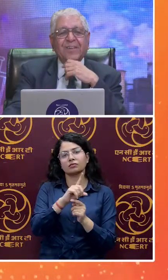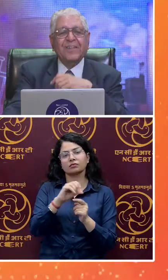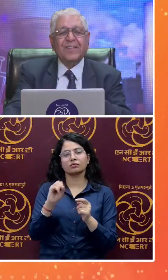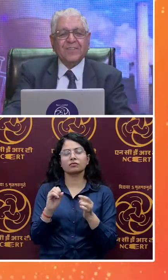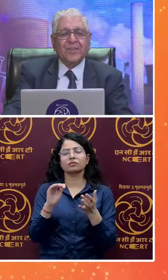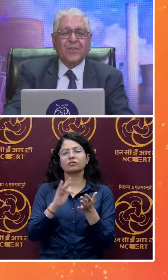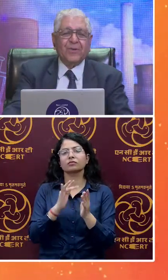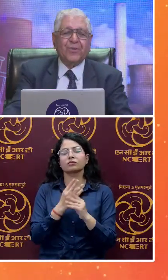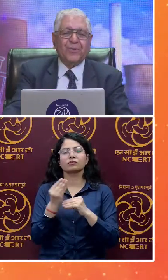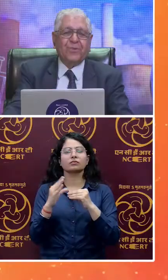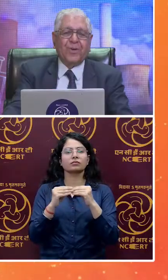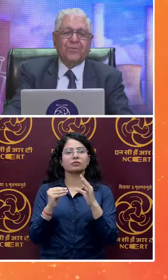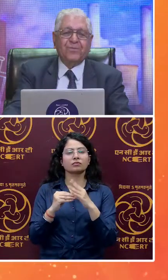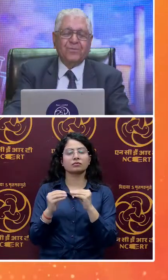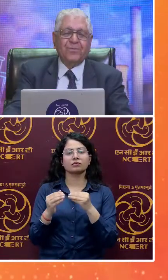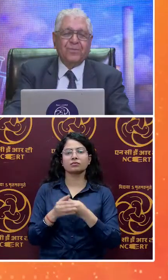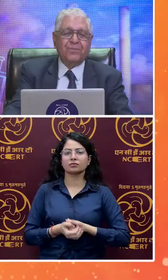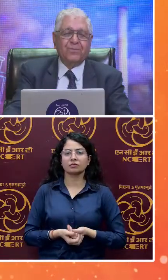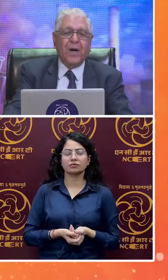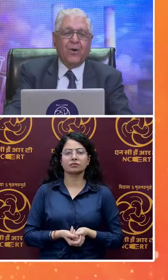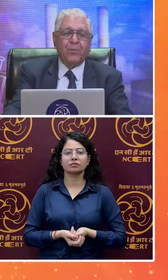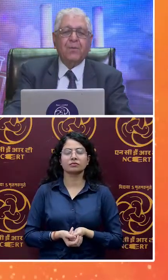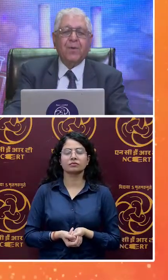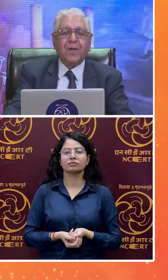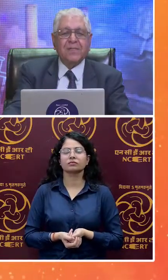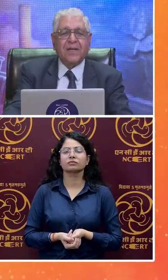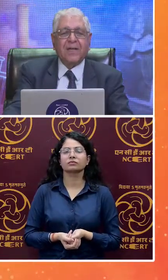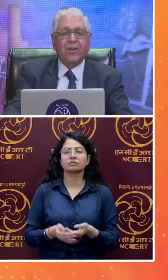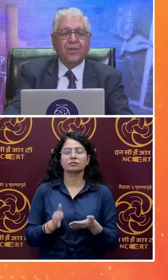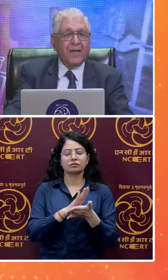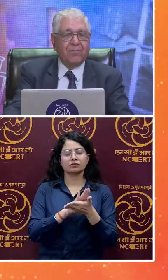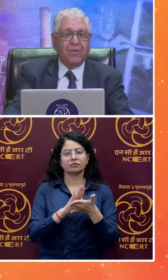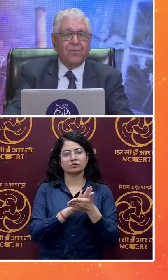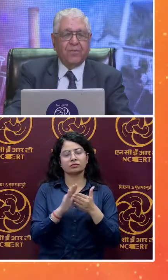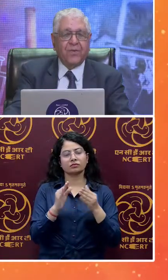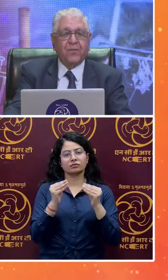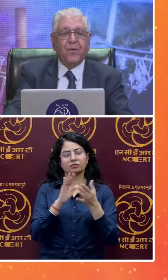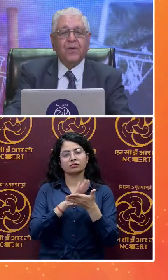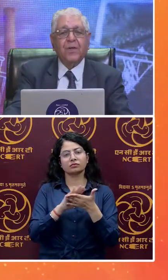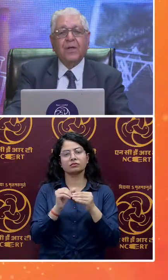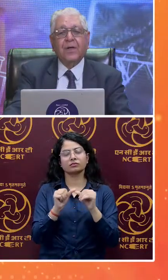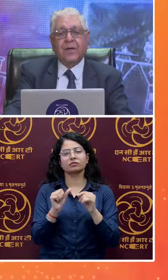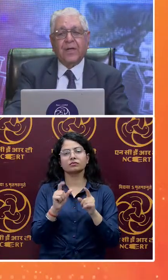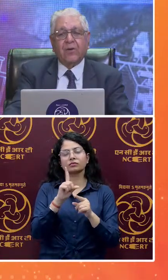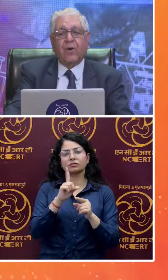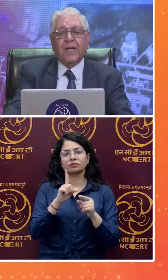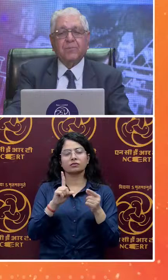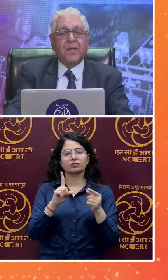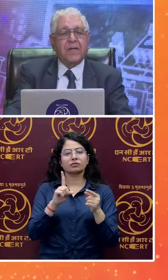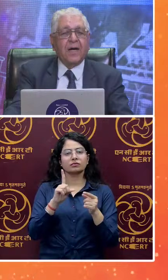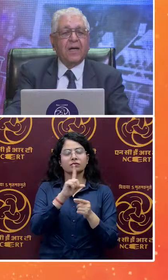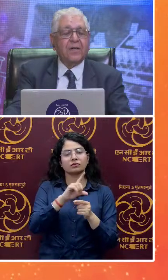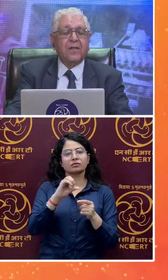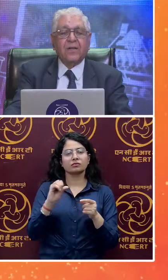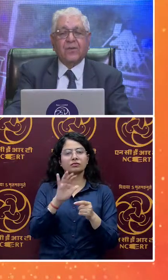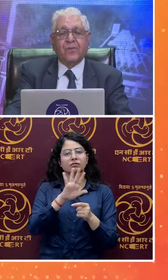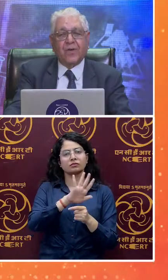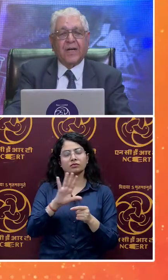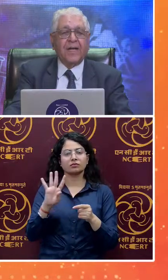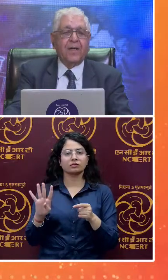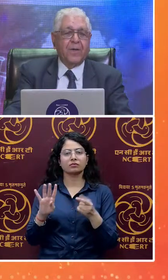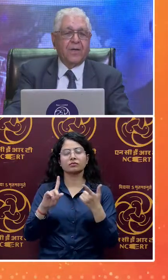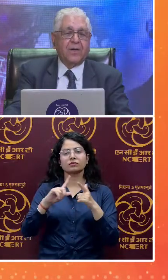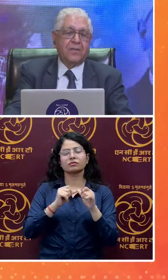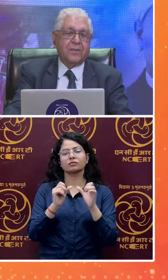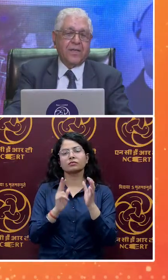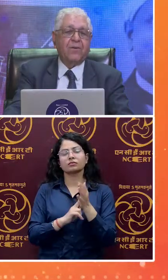Bangalore. So, on Homi Bhabha stated on January 54, he acknowledged Bhatnagar for